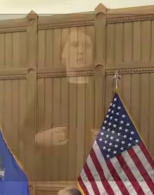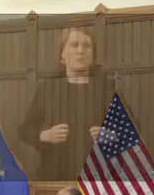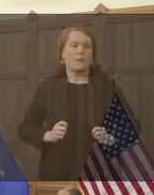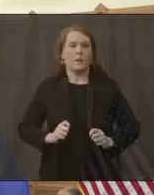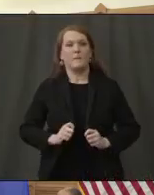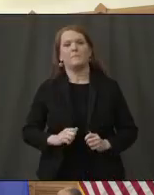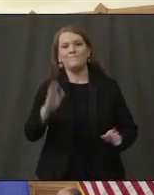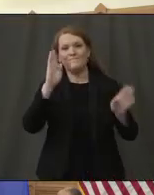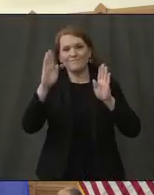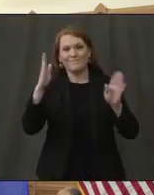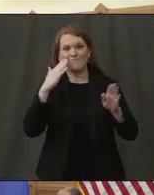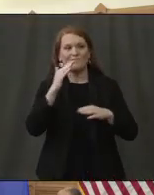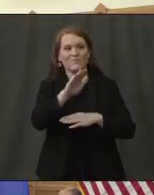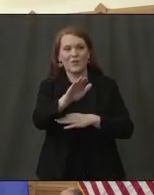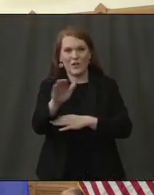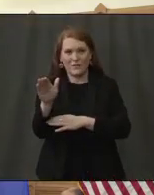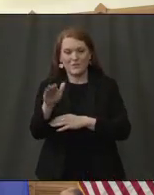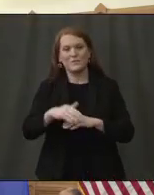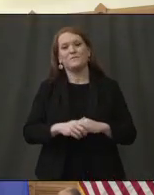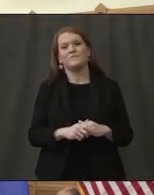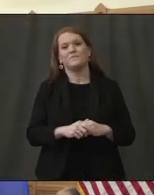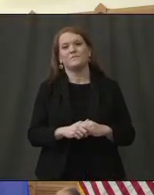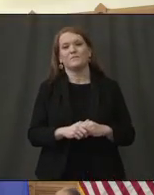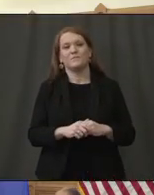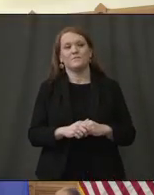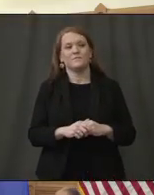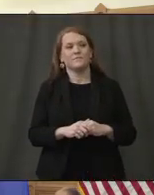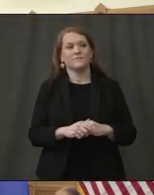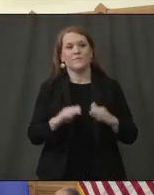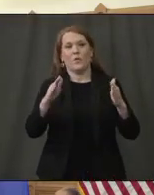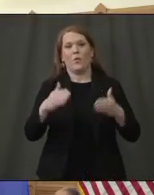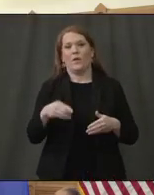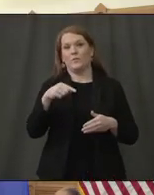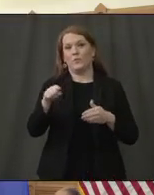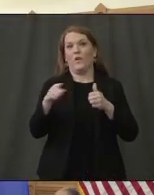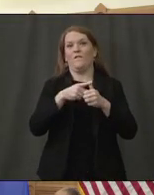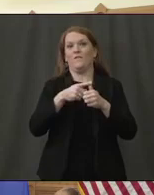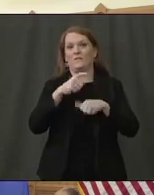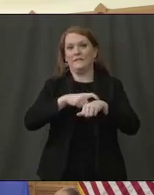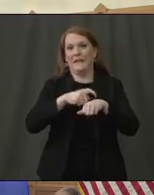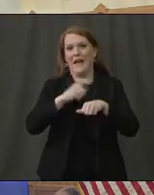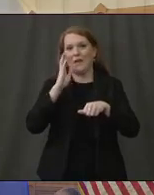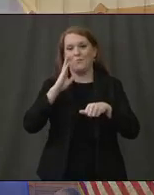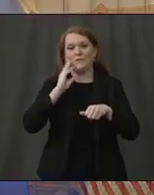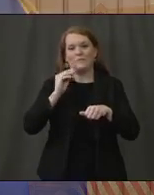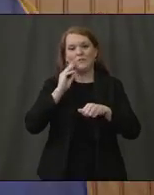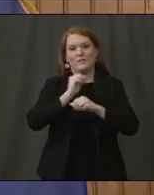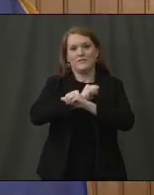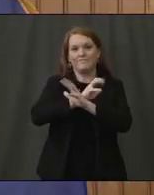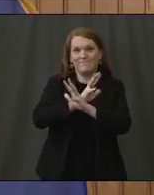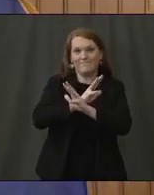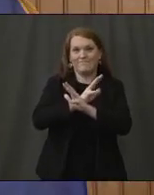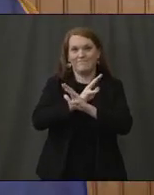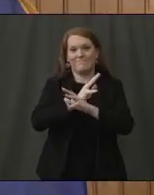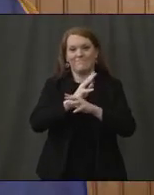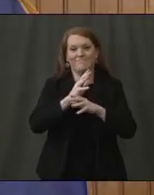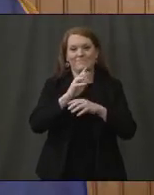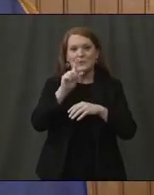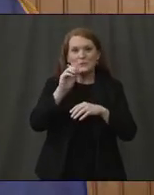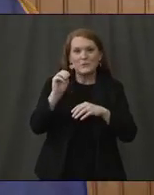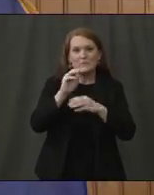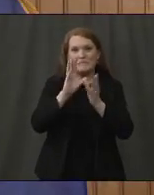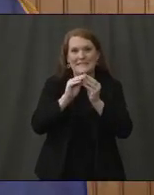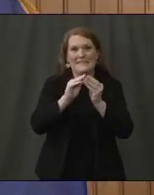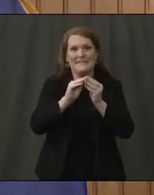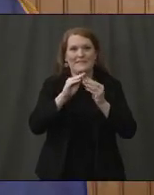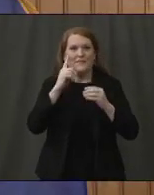Good afternoon, everybody, and welcome to our first virtual press briefing. I'm here with Paul